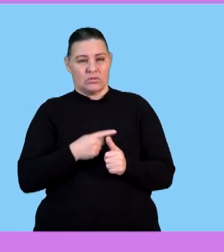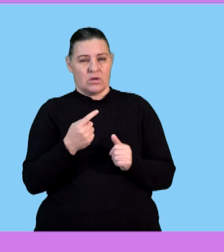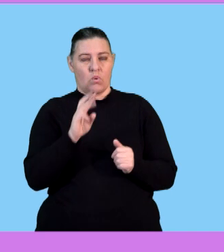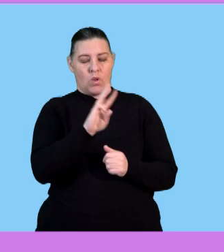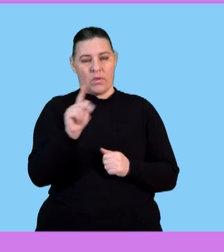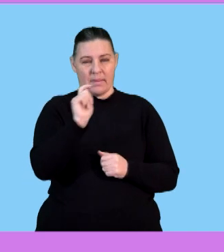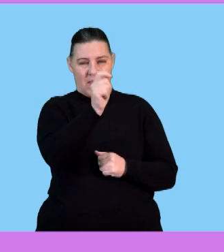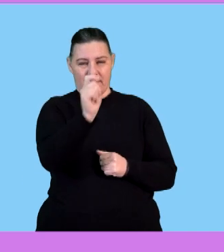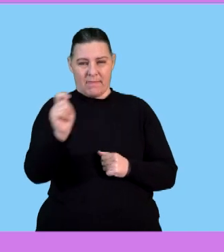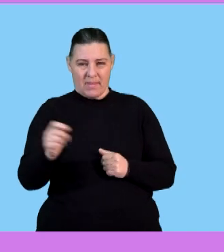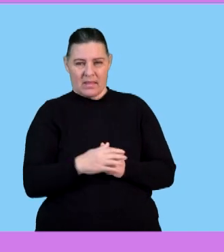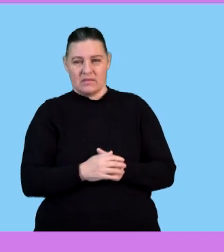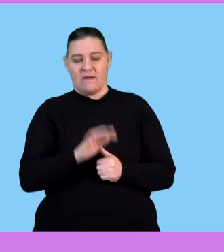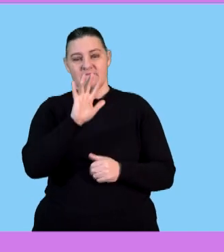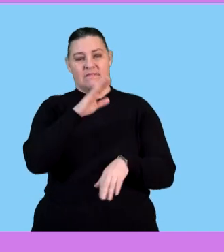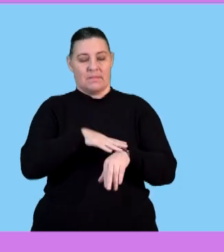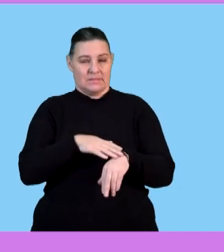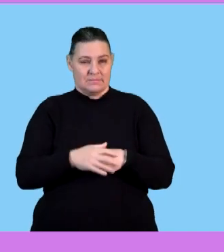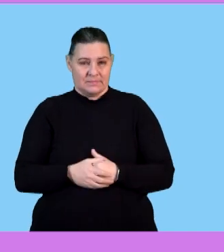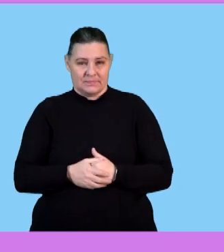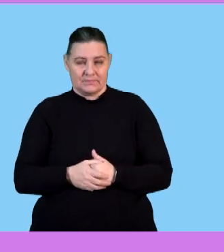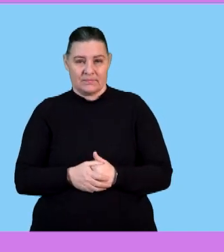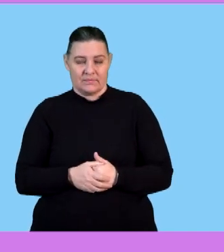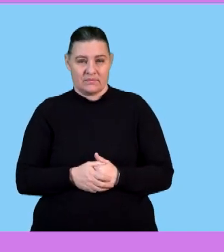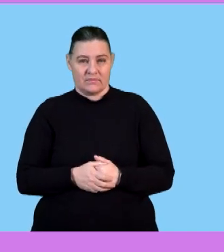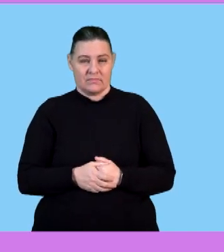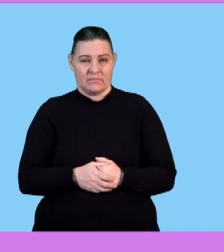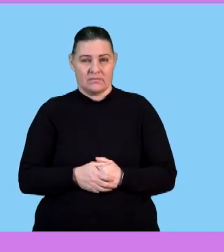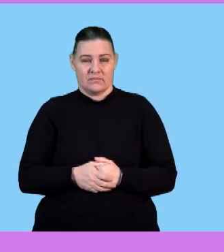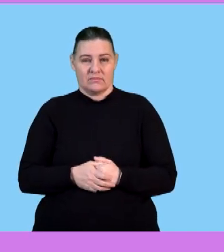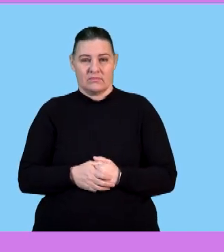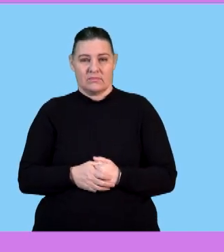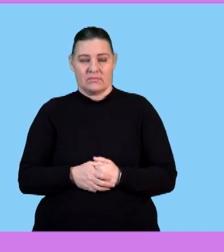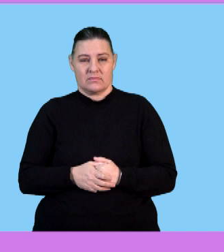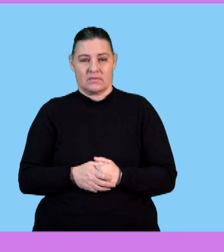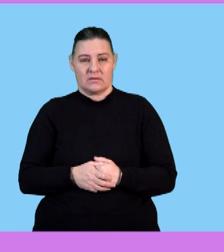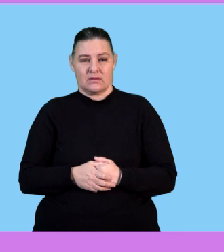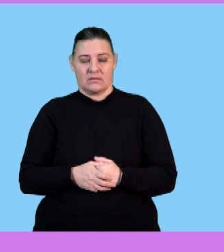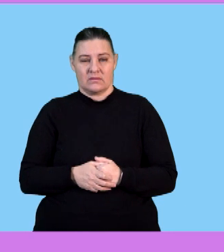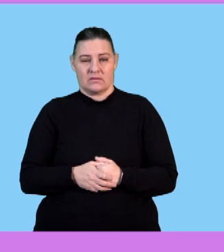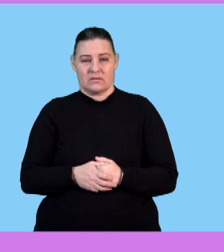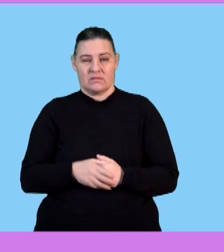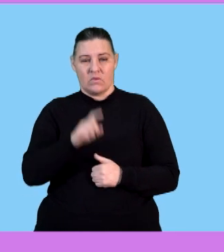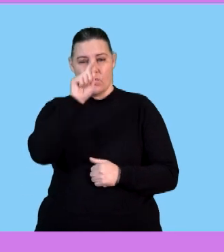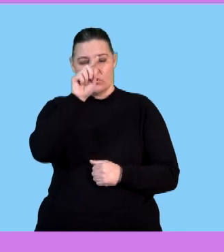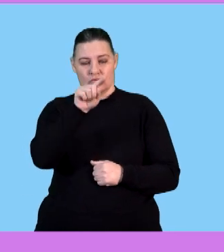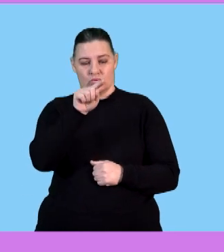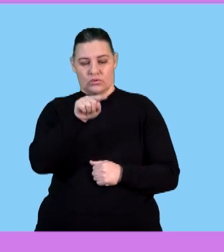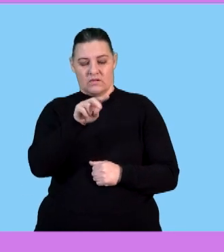payments. They were 5 times. All right. 1, 2, 3, 4, 5